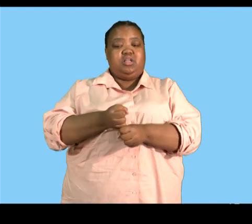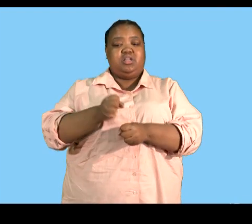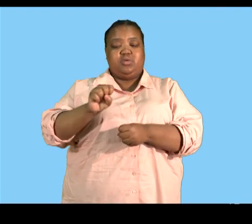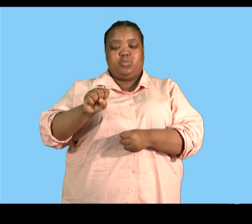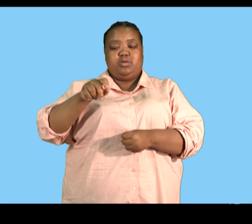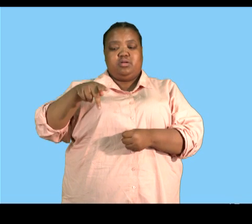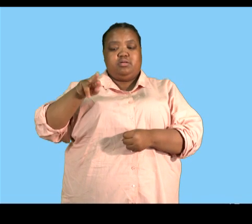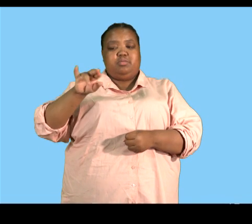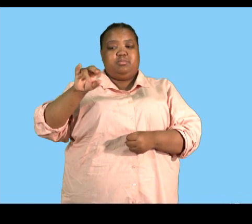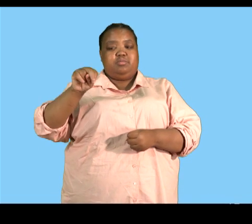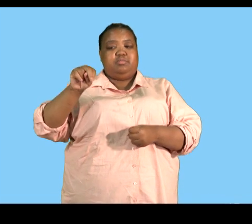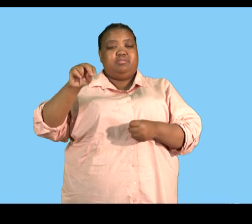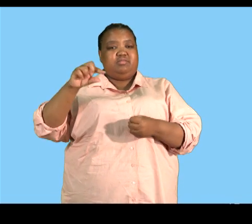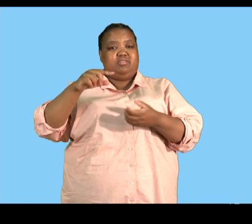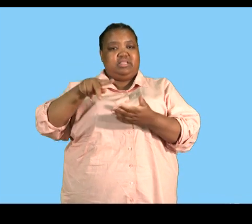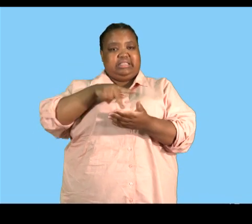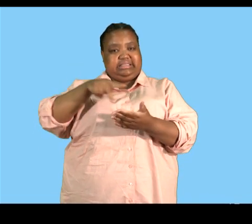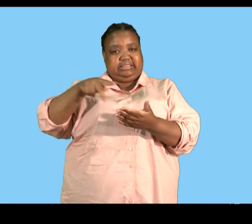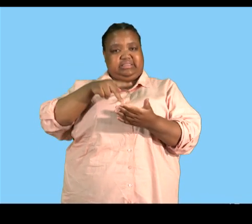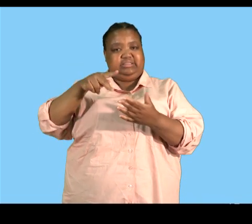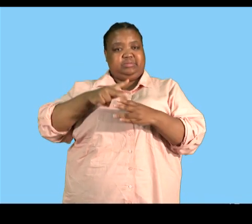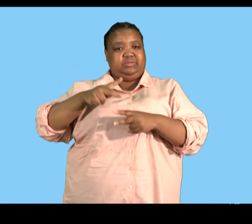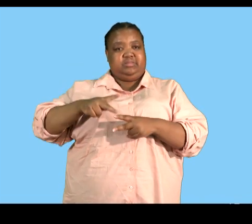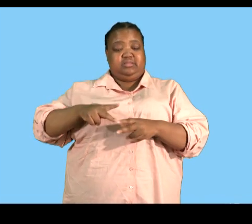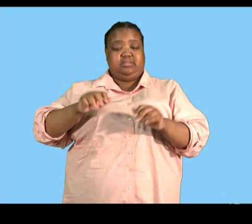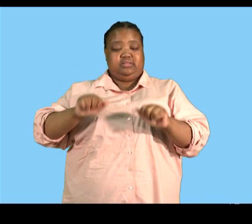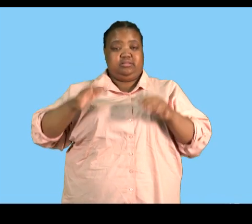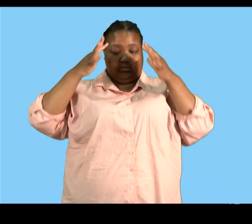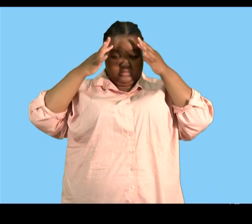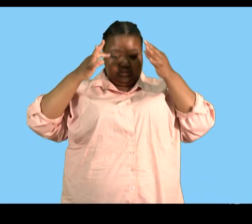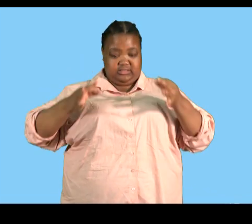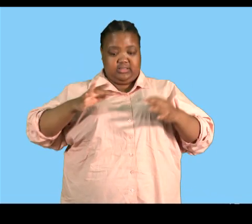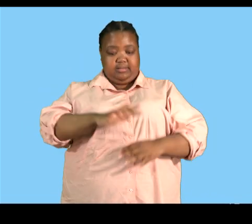dance. They decided on a venue that charges